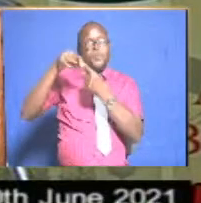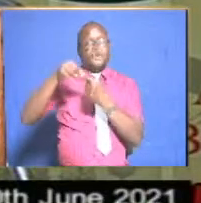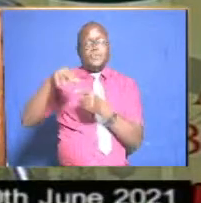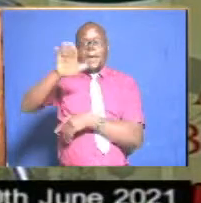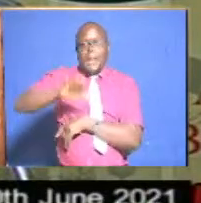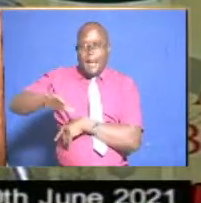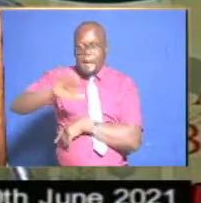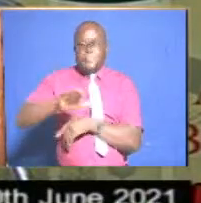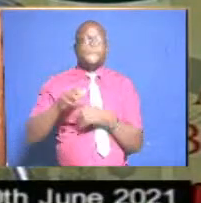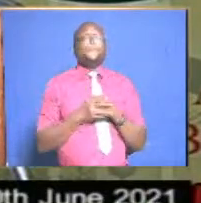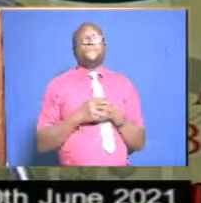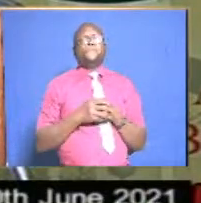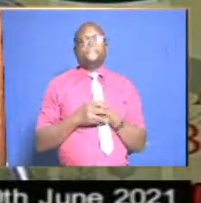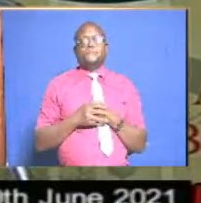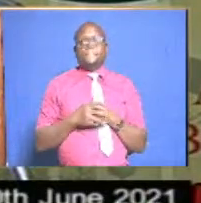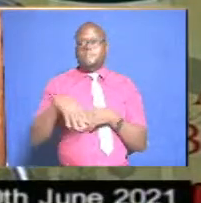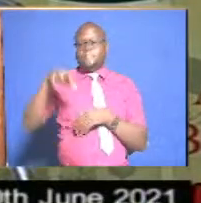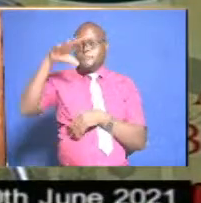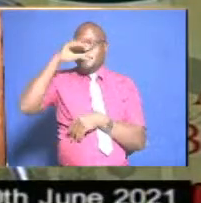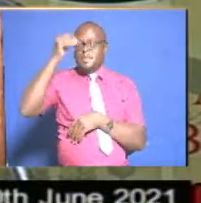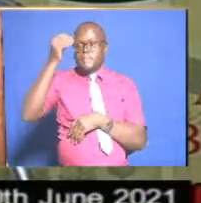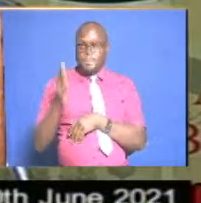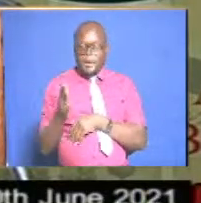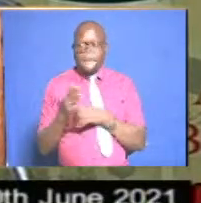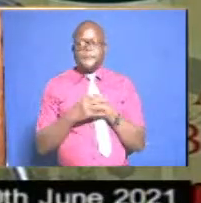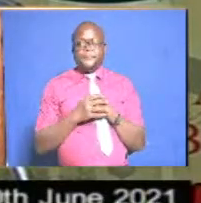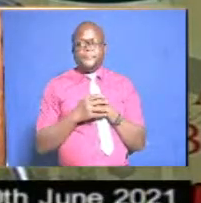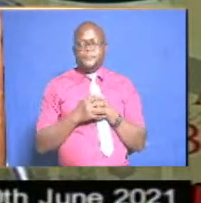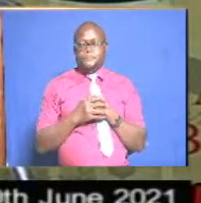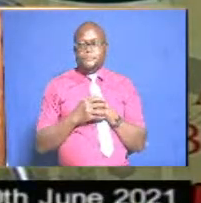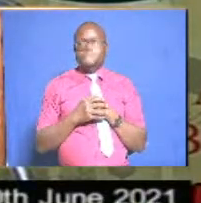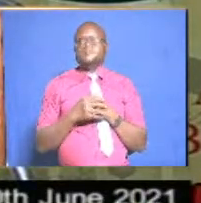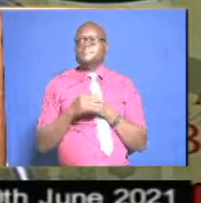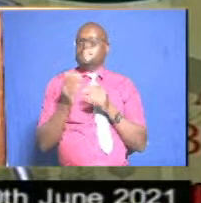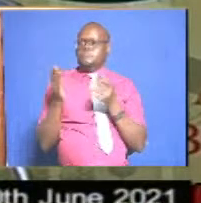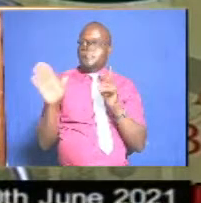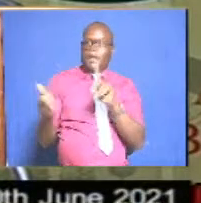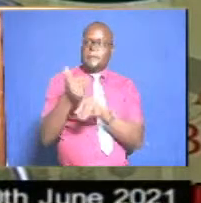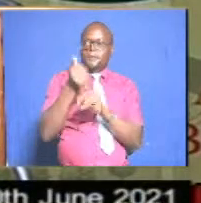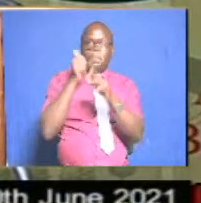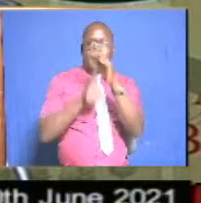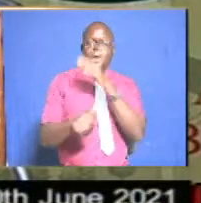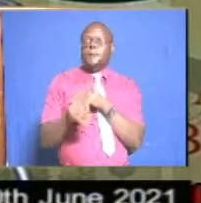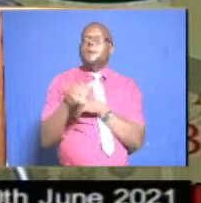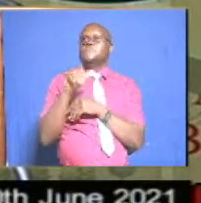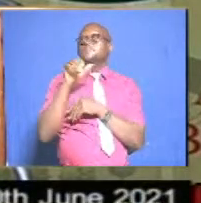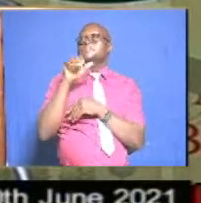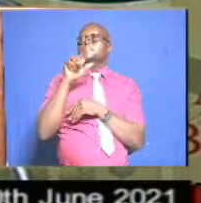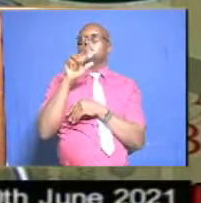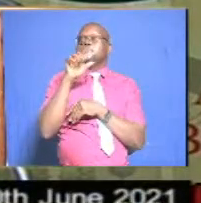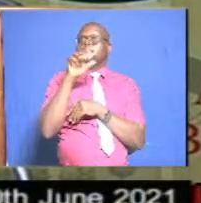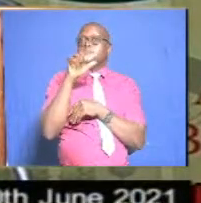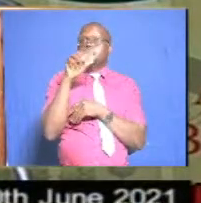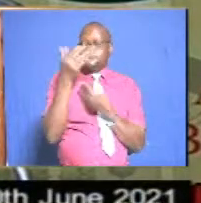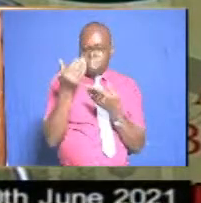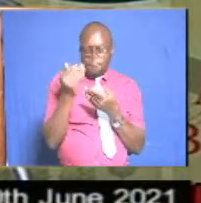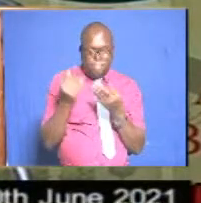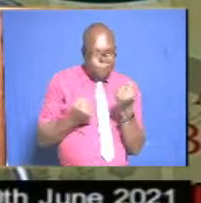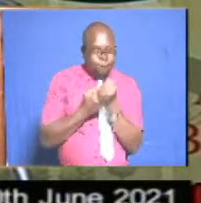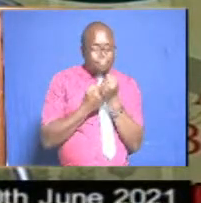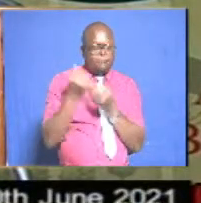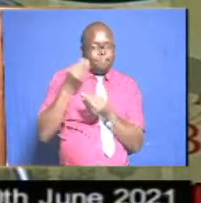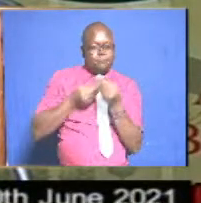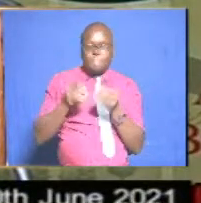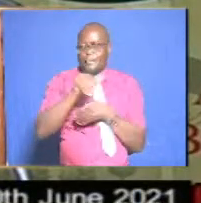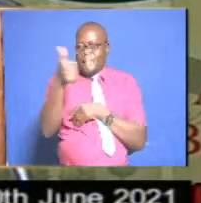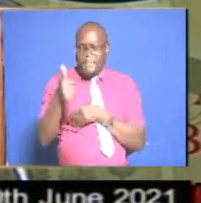areas. Mr. Speaker, besides the achievements under the economic stimulus program, the ongoing key strategic